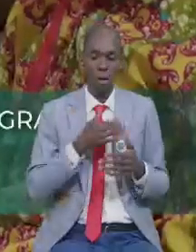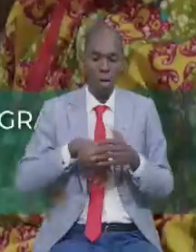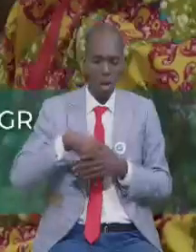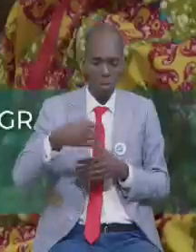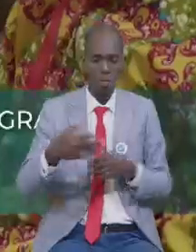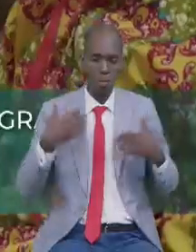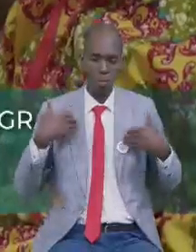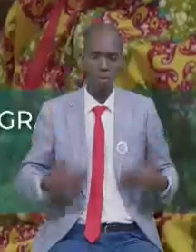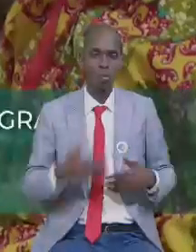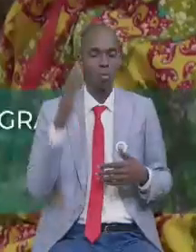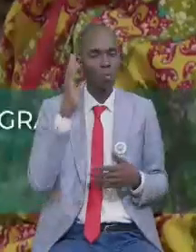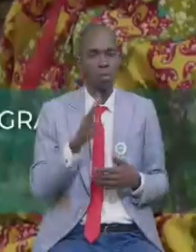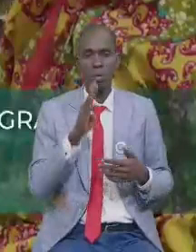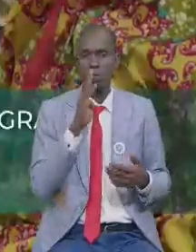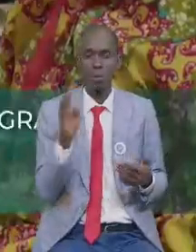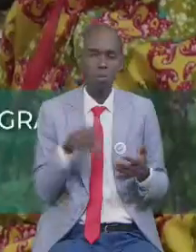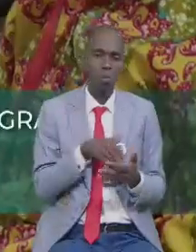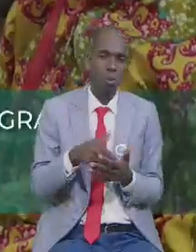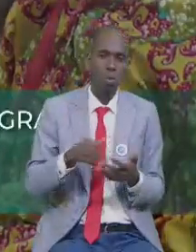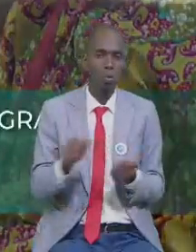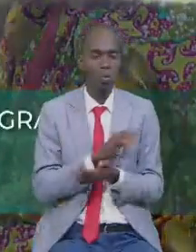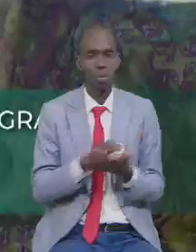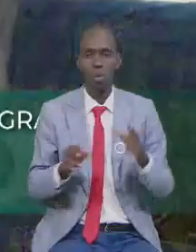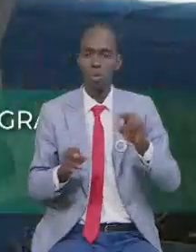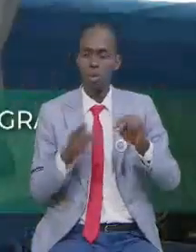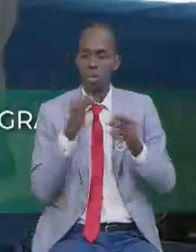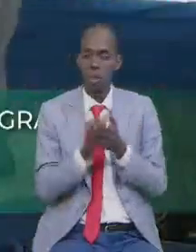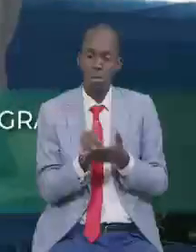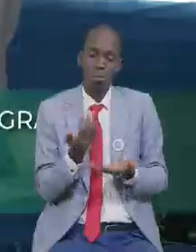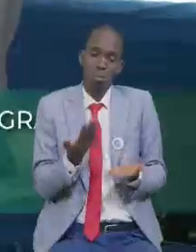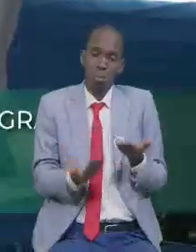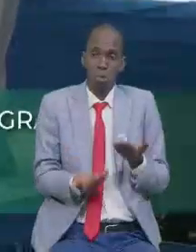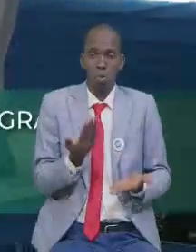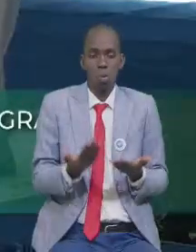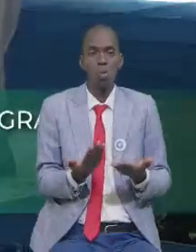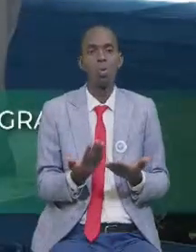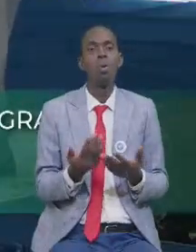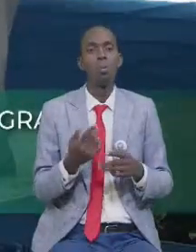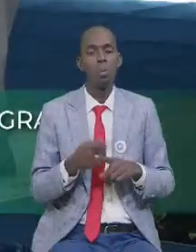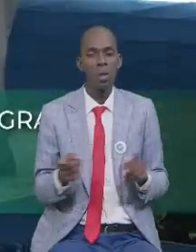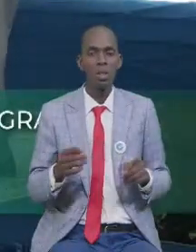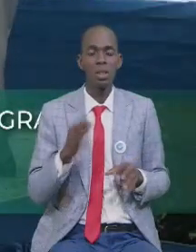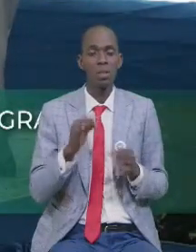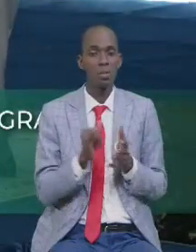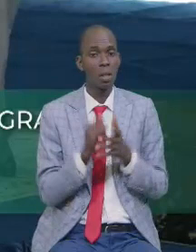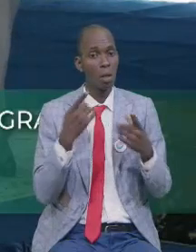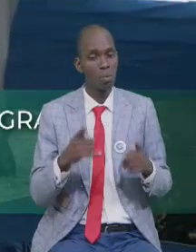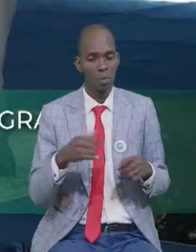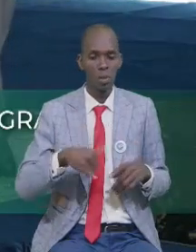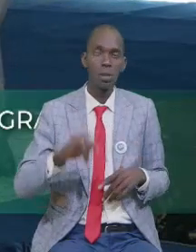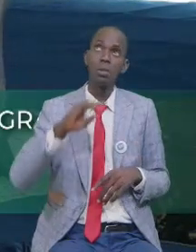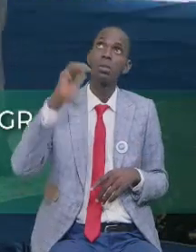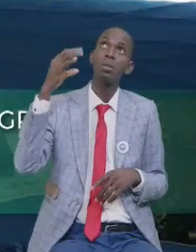though, if that happens, yet the grace of God will still move us